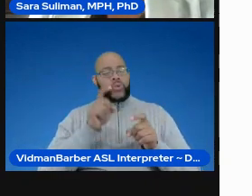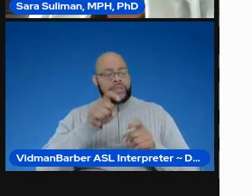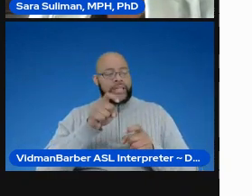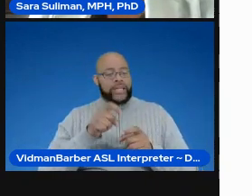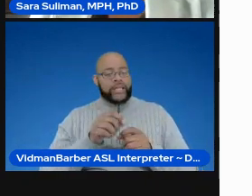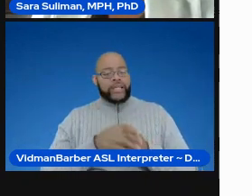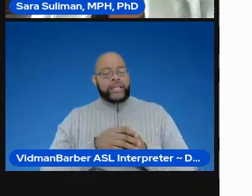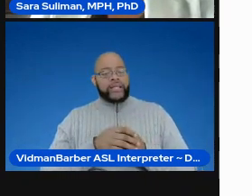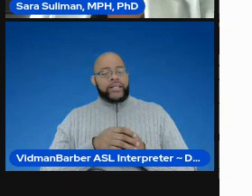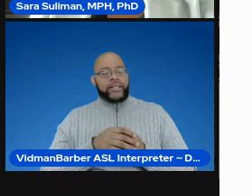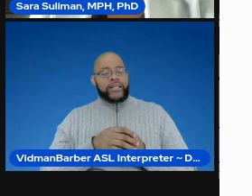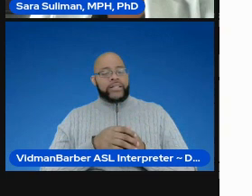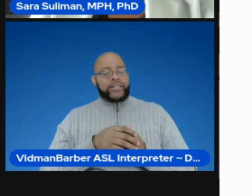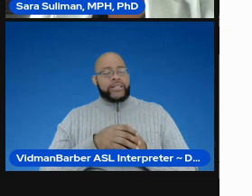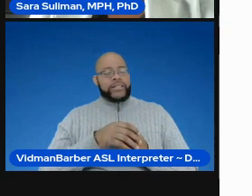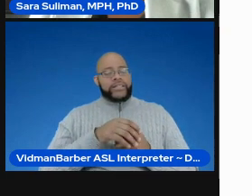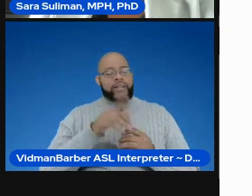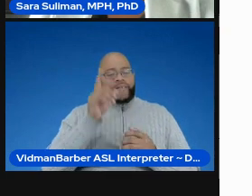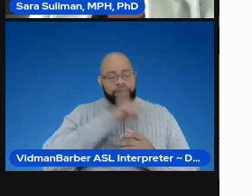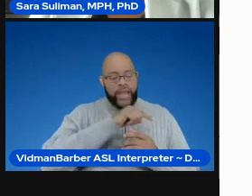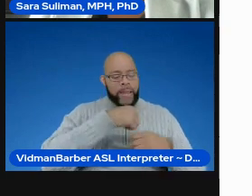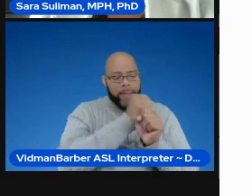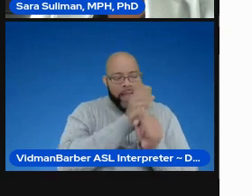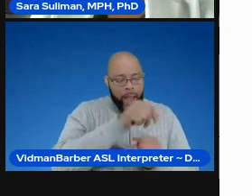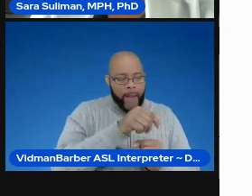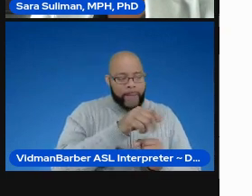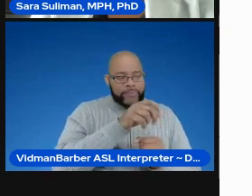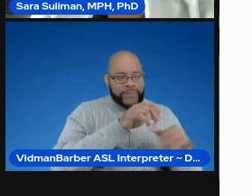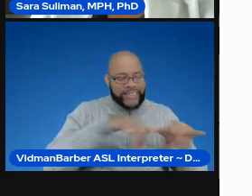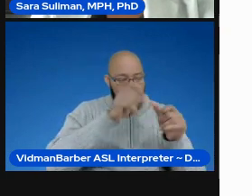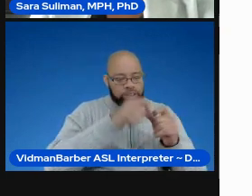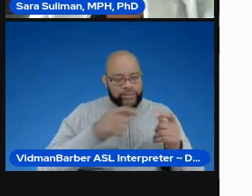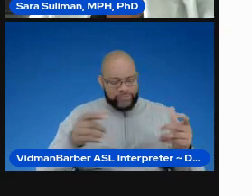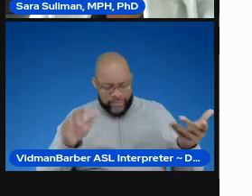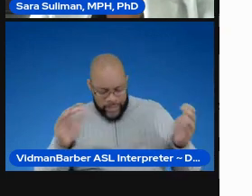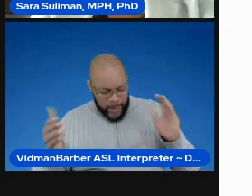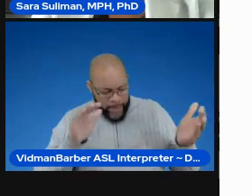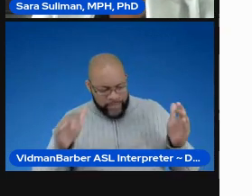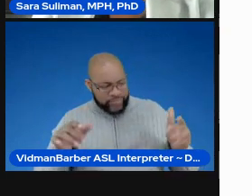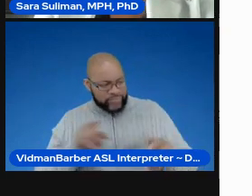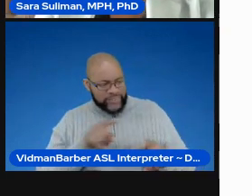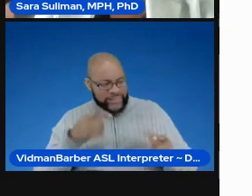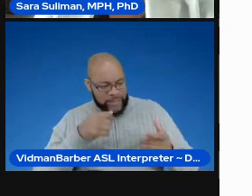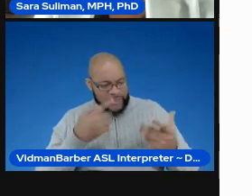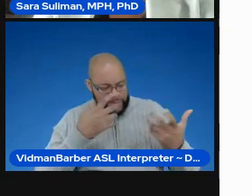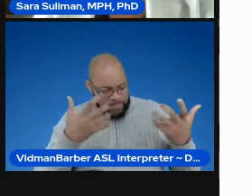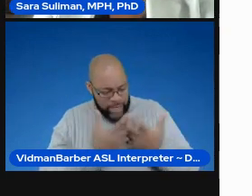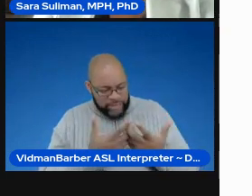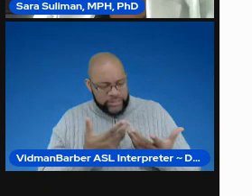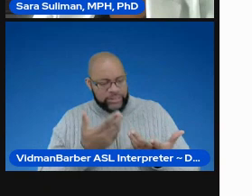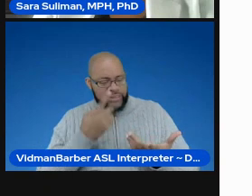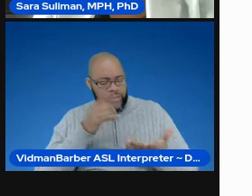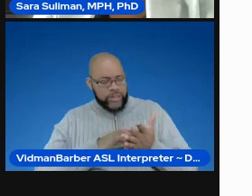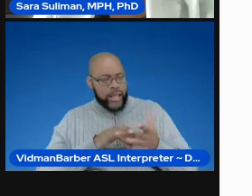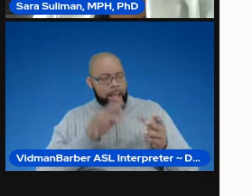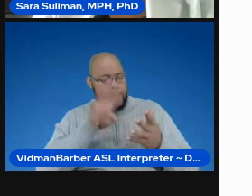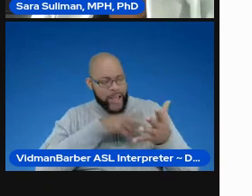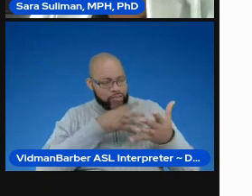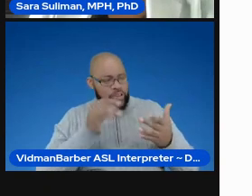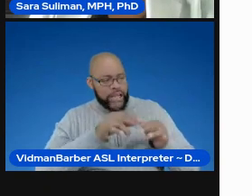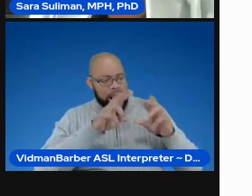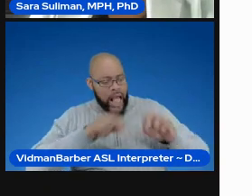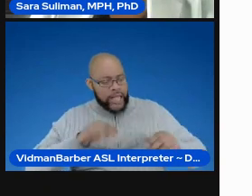you can quantify the viral loads, the different buffers, and the matrix that you analyze the samples